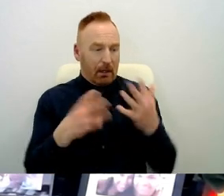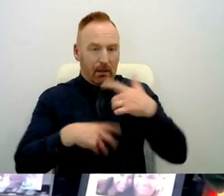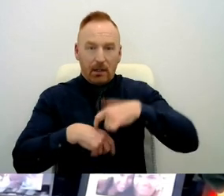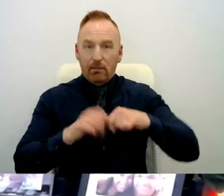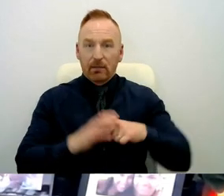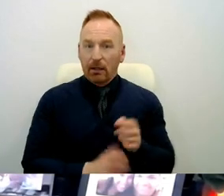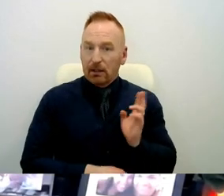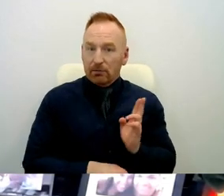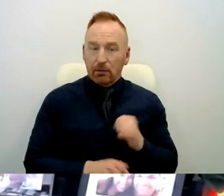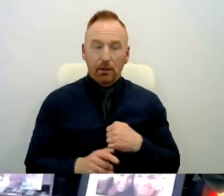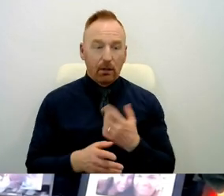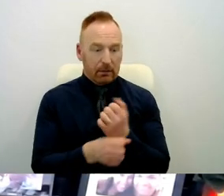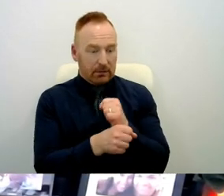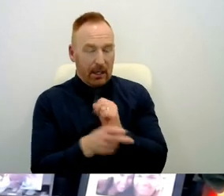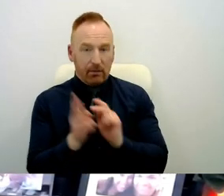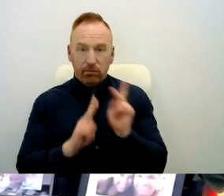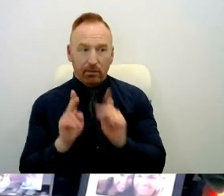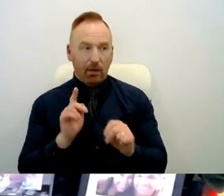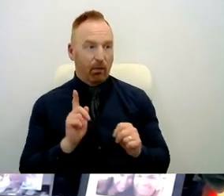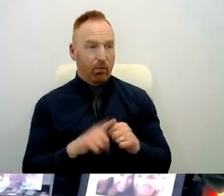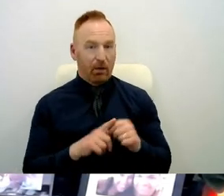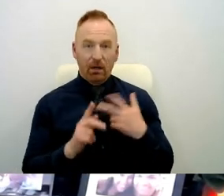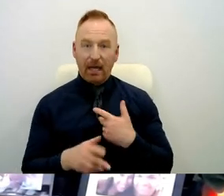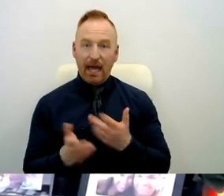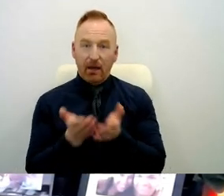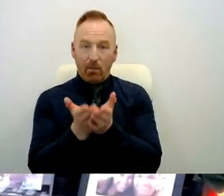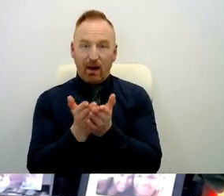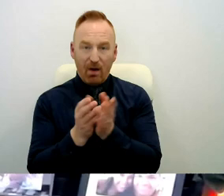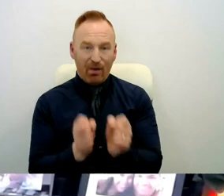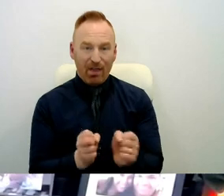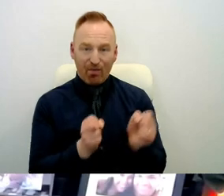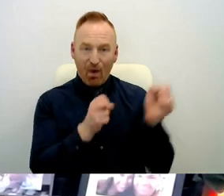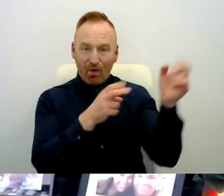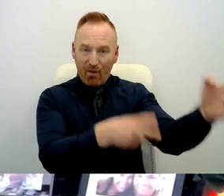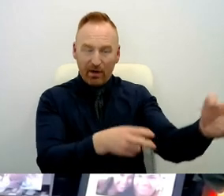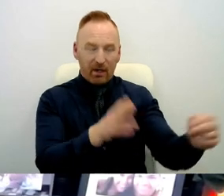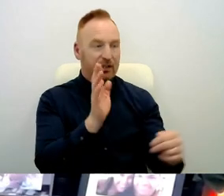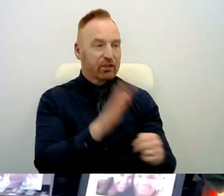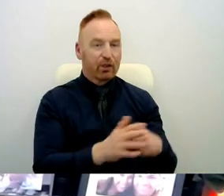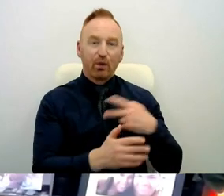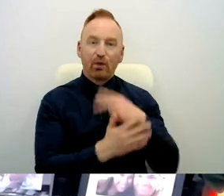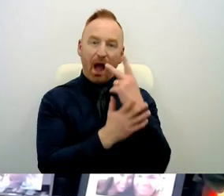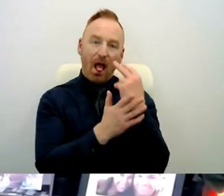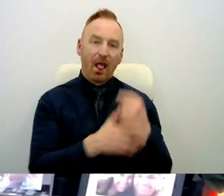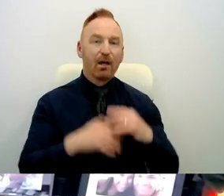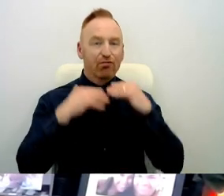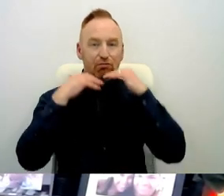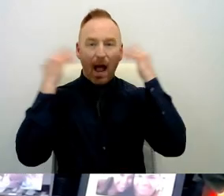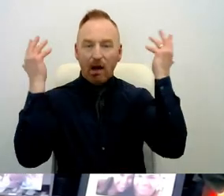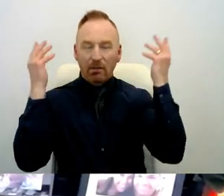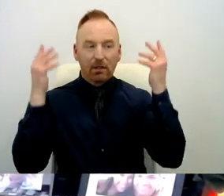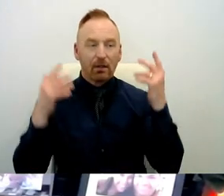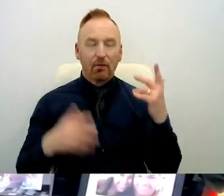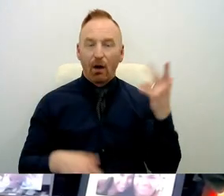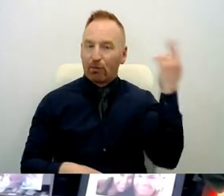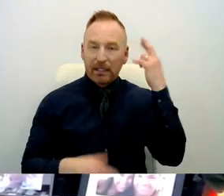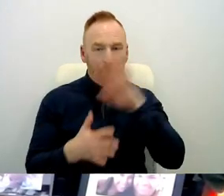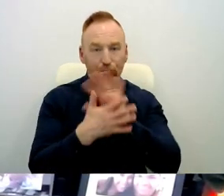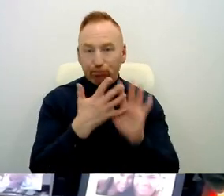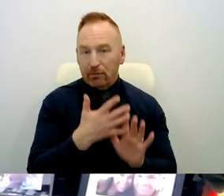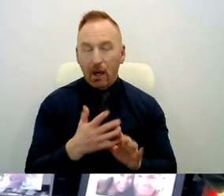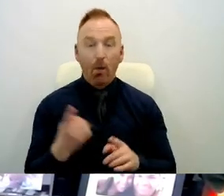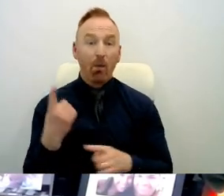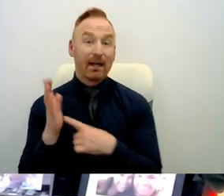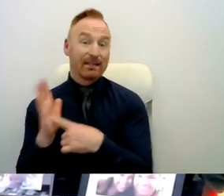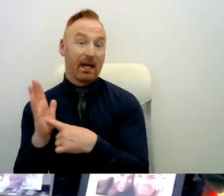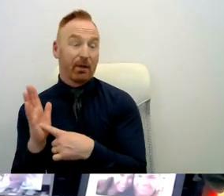many instances in history where enslaved persons were actually thrown overboard to drown en masse for one reason or another. One example